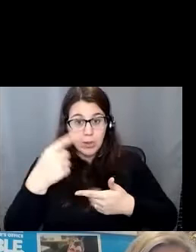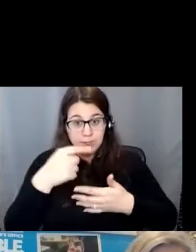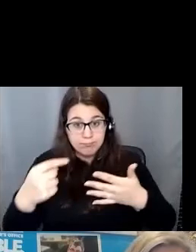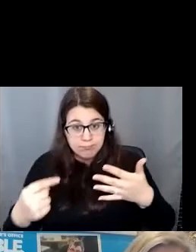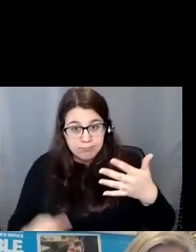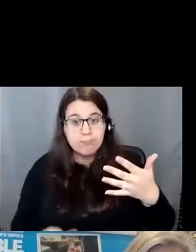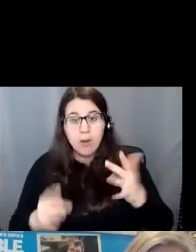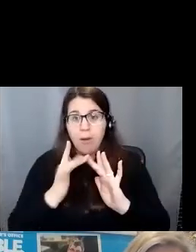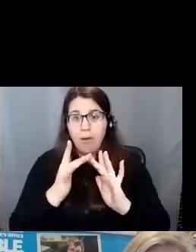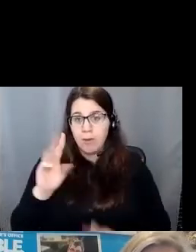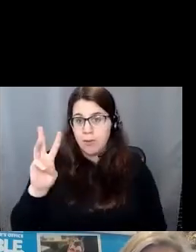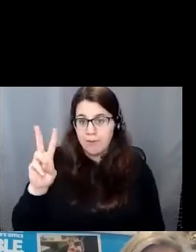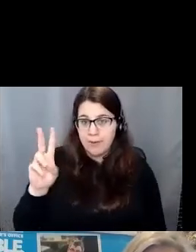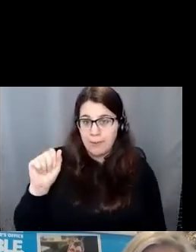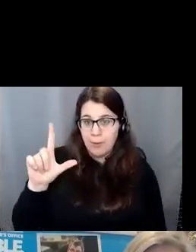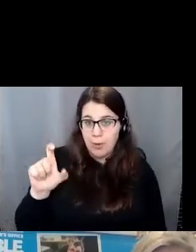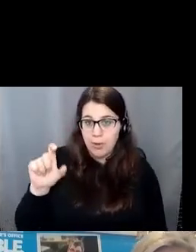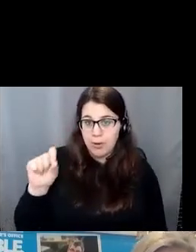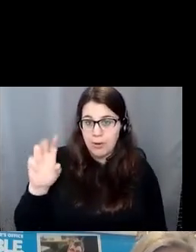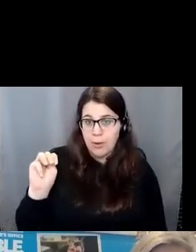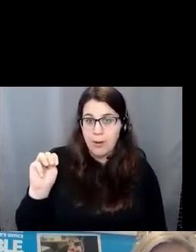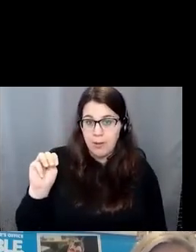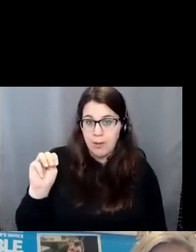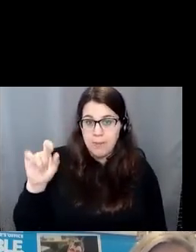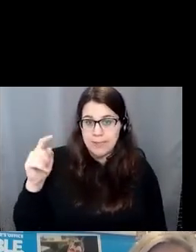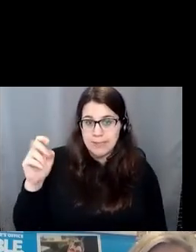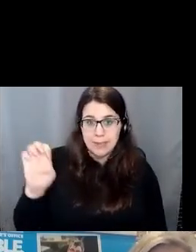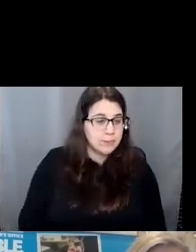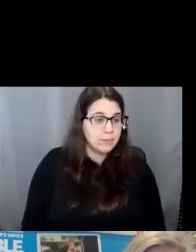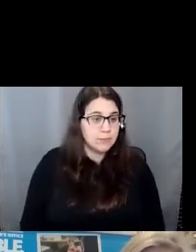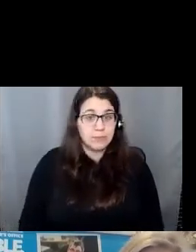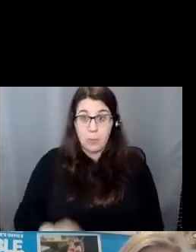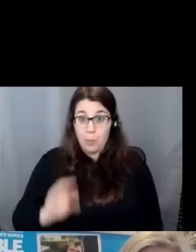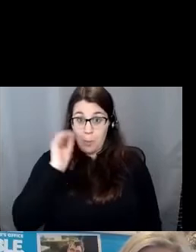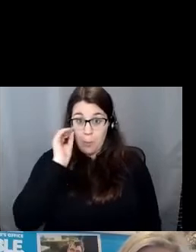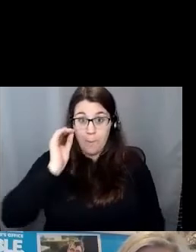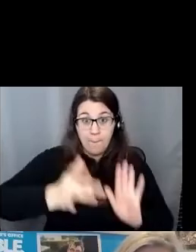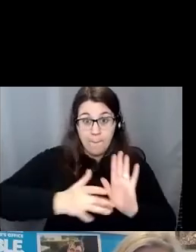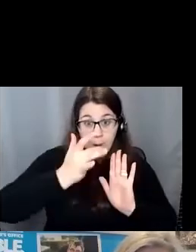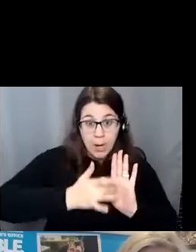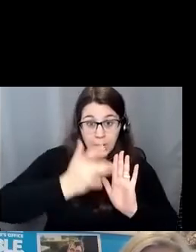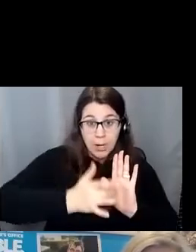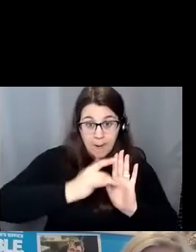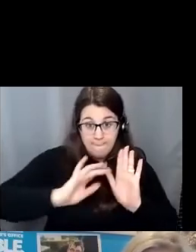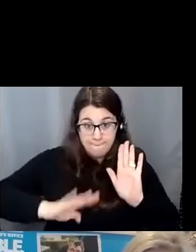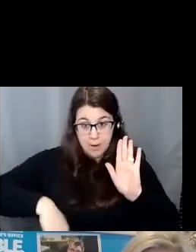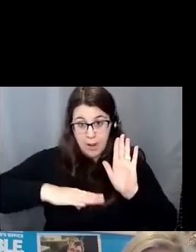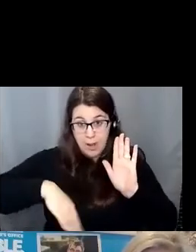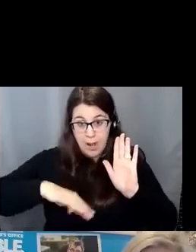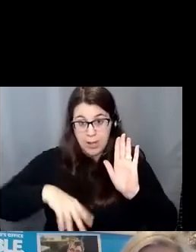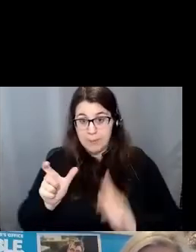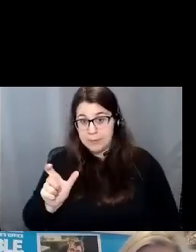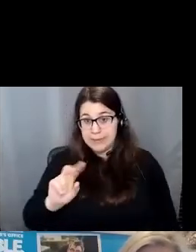WVABLE.com website. And if you're at the home page and if you scroll to the very bottom, in the second column, you will see Savings and